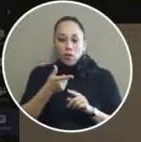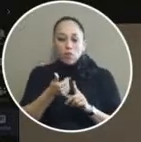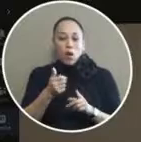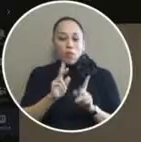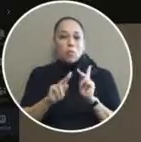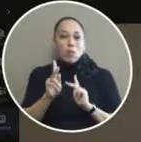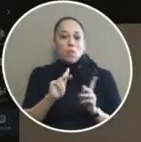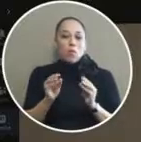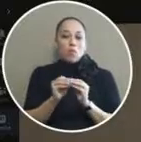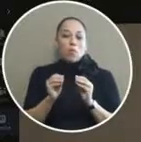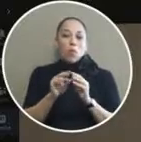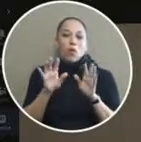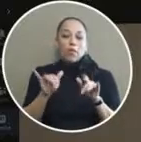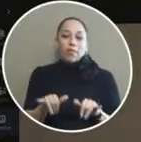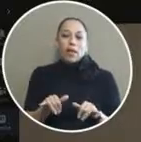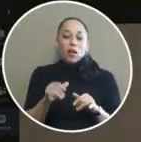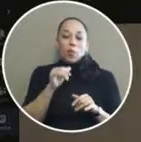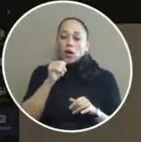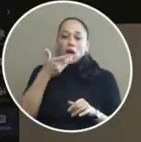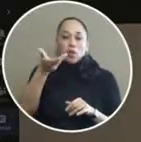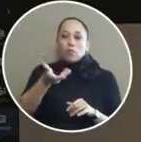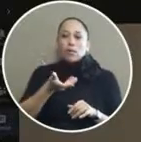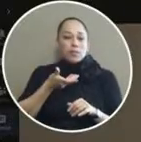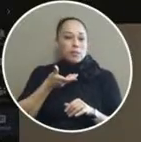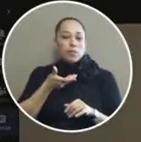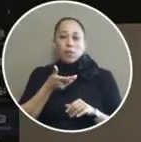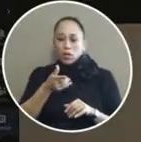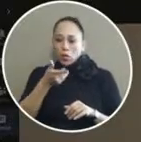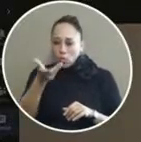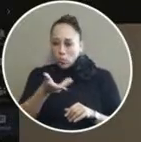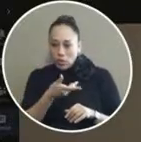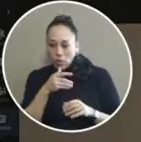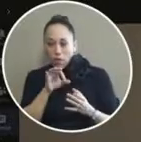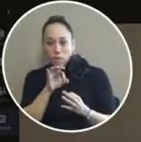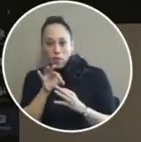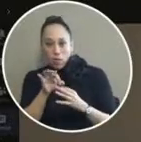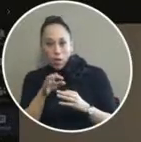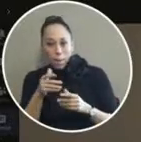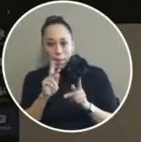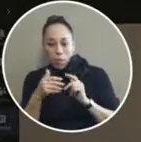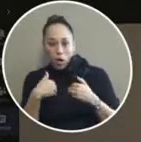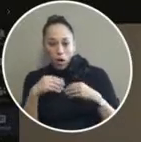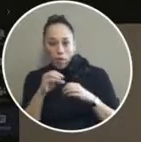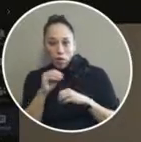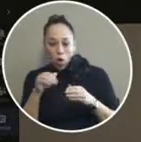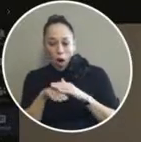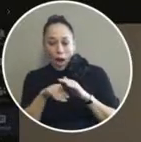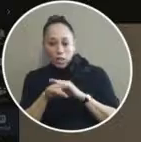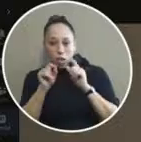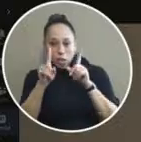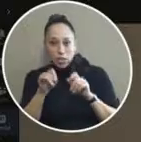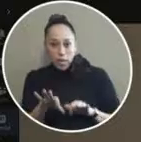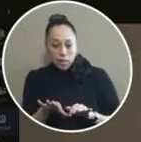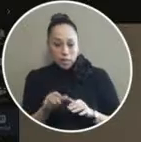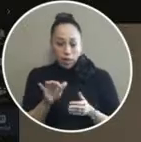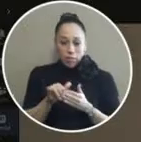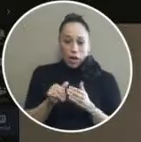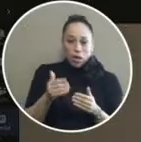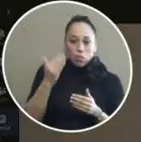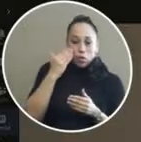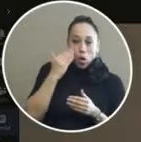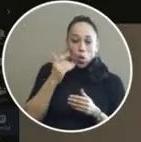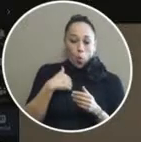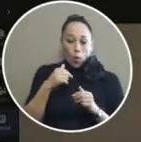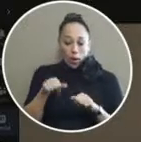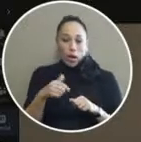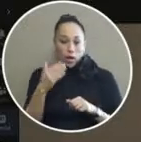for more test sites in so much as we're not receiving. Are you receiving feedback that people don't have access to testing, sir? Because if you are, we need to know about that so